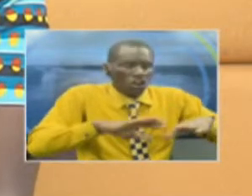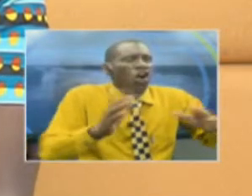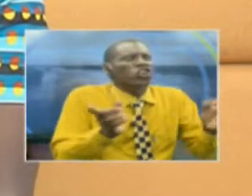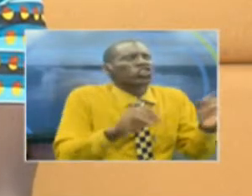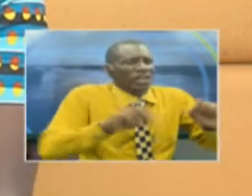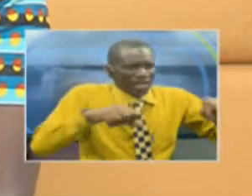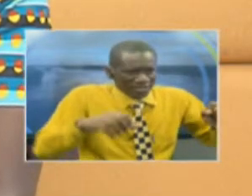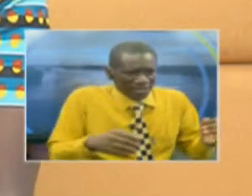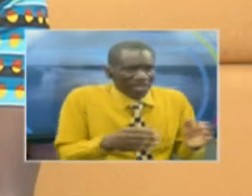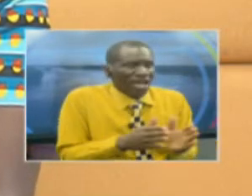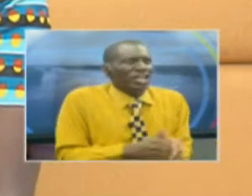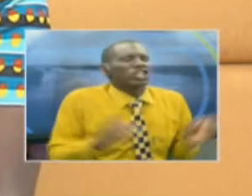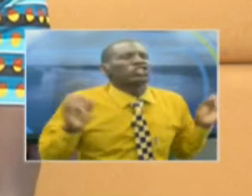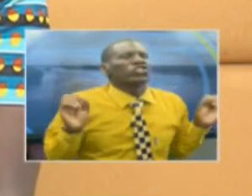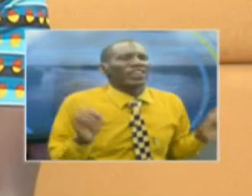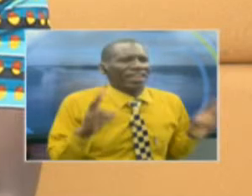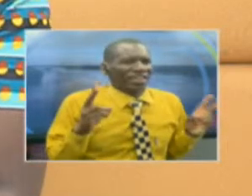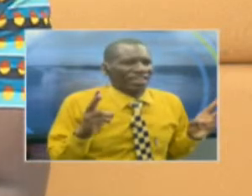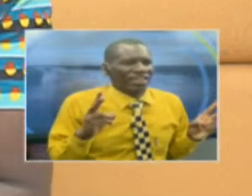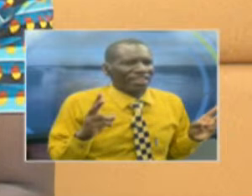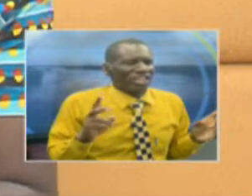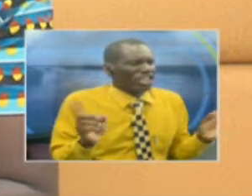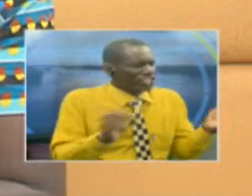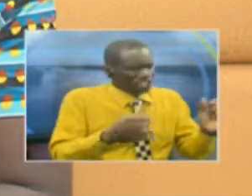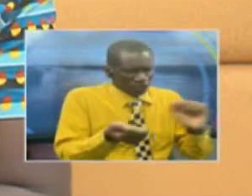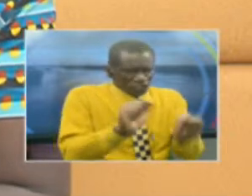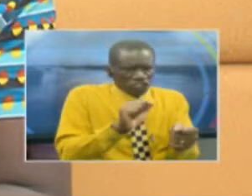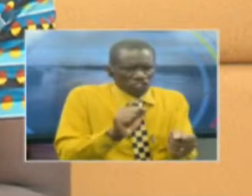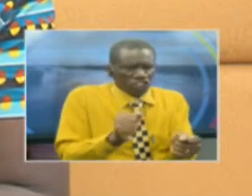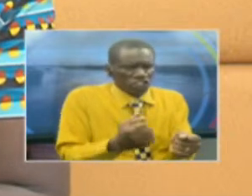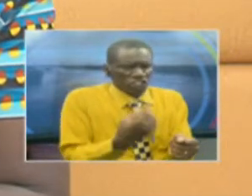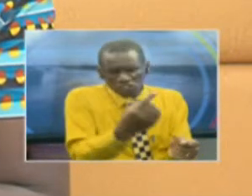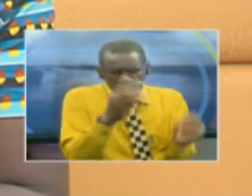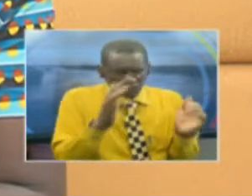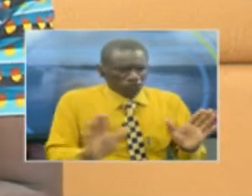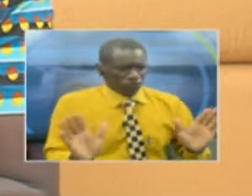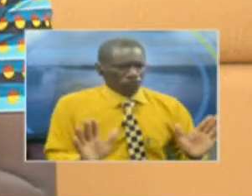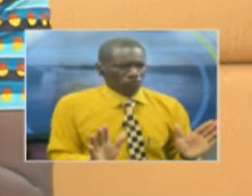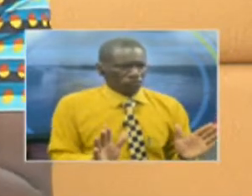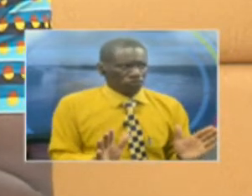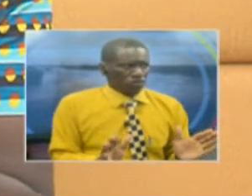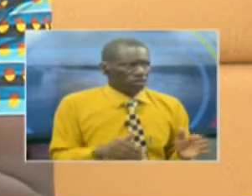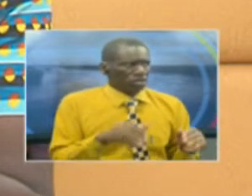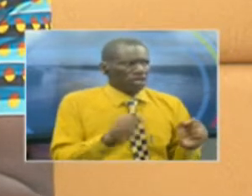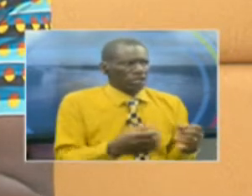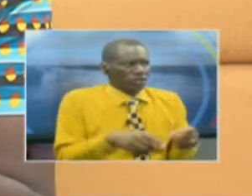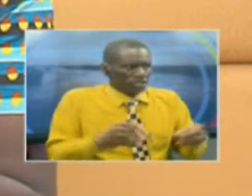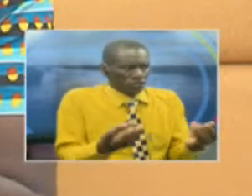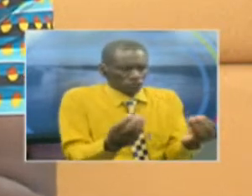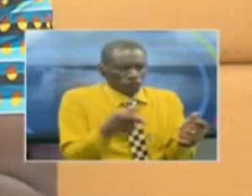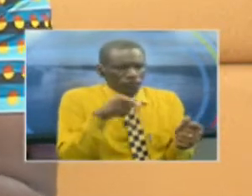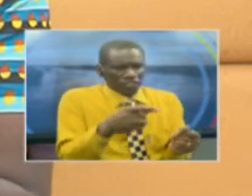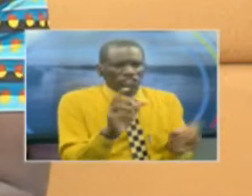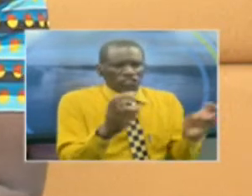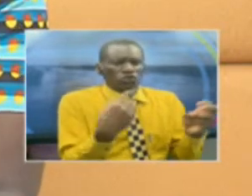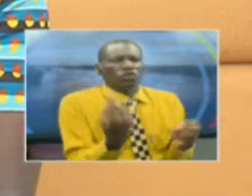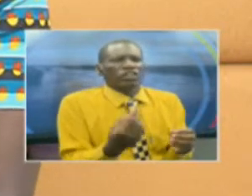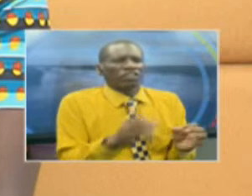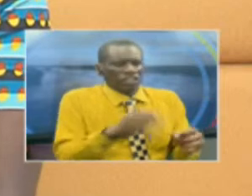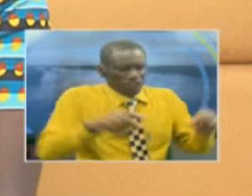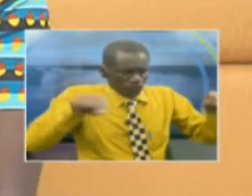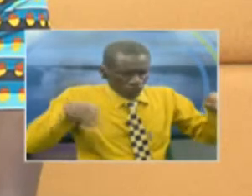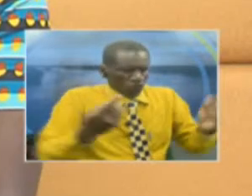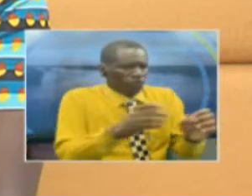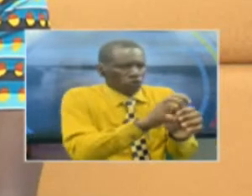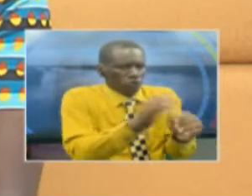disagree, and it's okay. It doesn't change who each one of us is. We just are addressing this issue. So if conflicts are